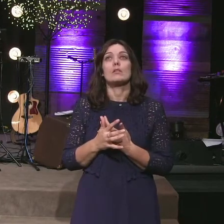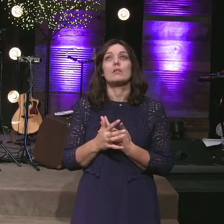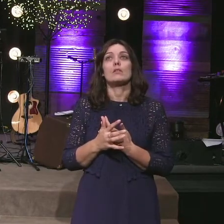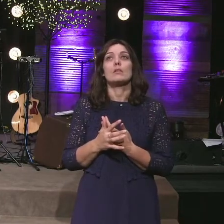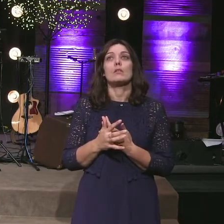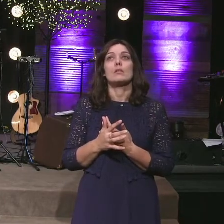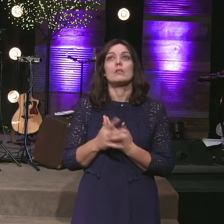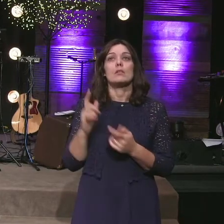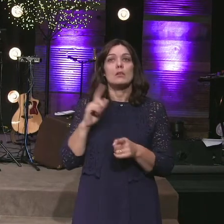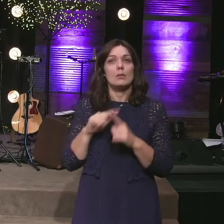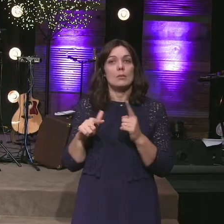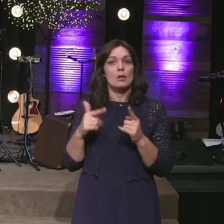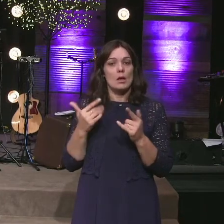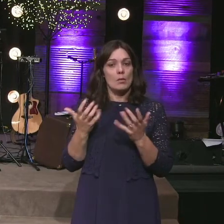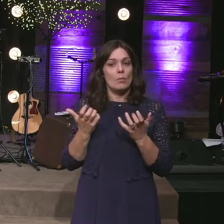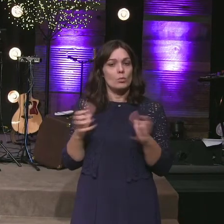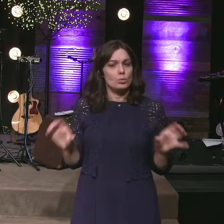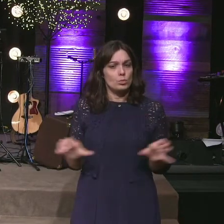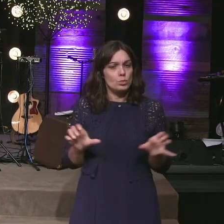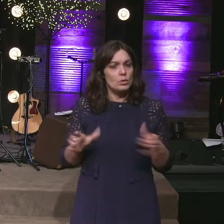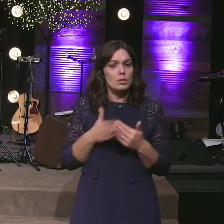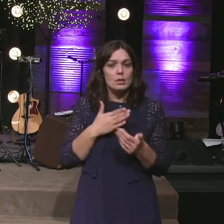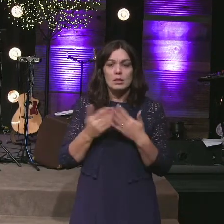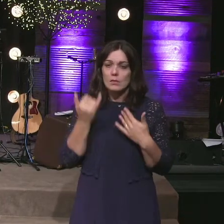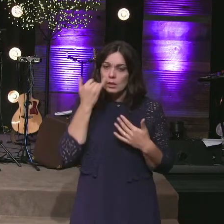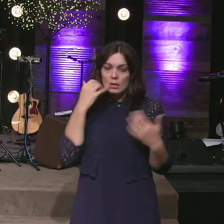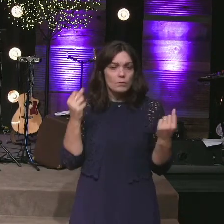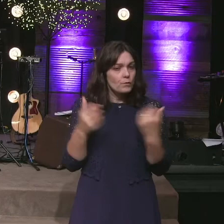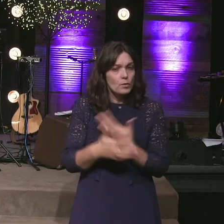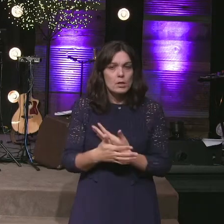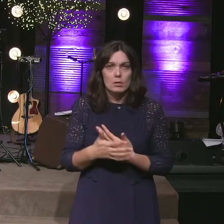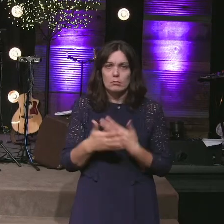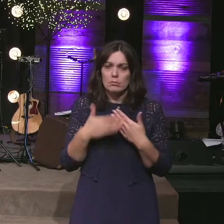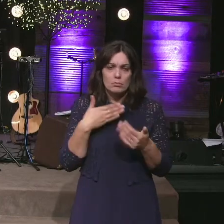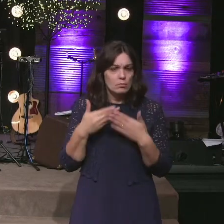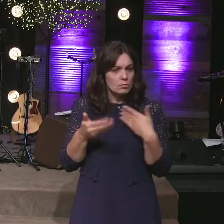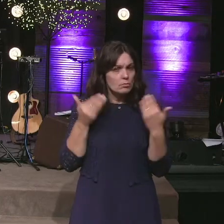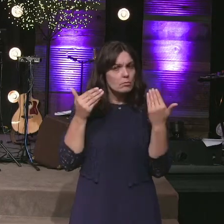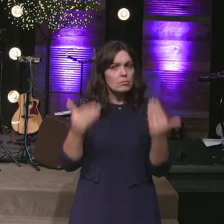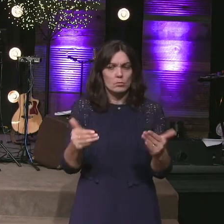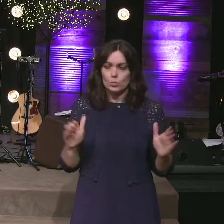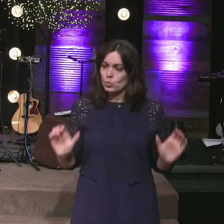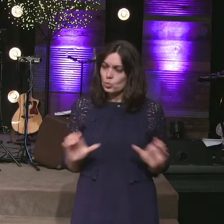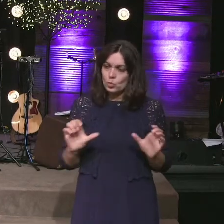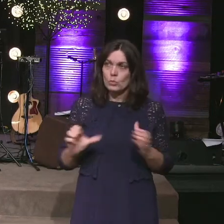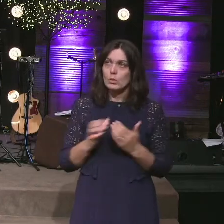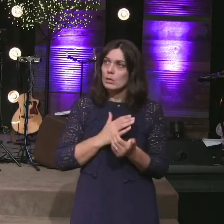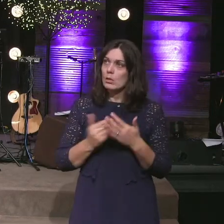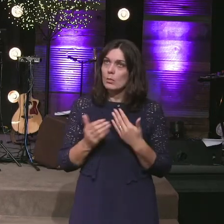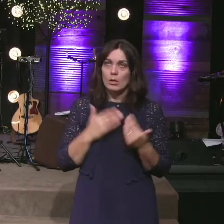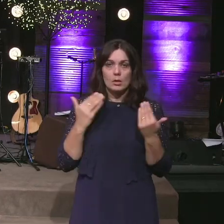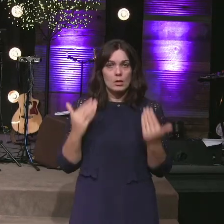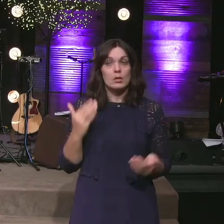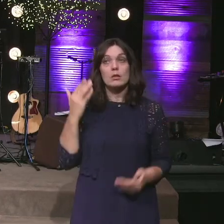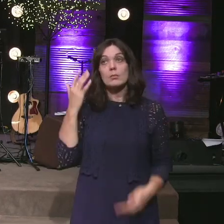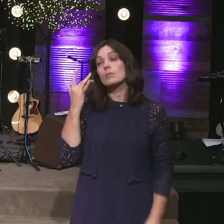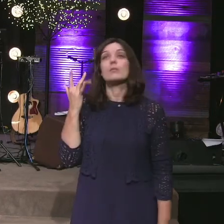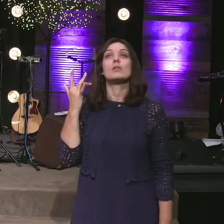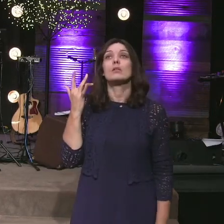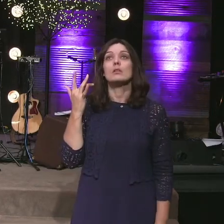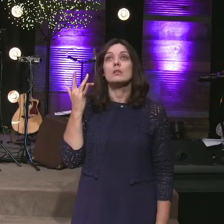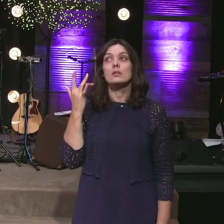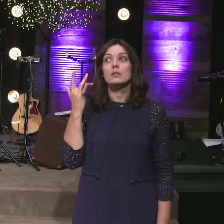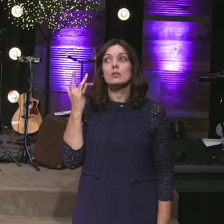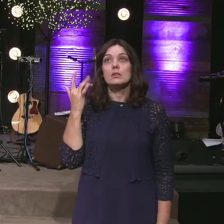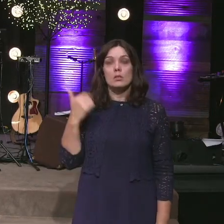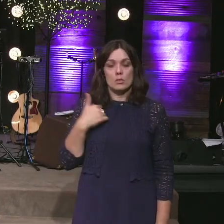But I want you to do it afraid. Do it anyway. Do it anyway. Because we're